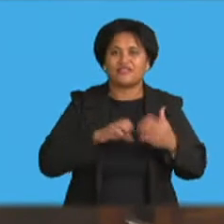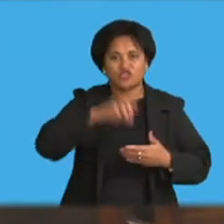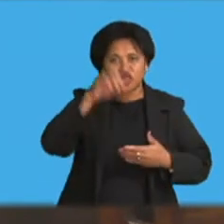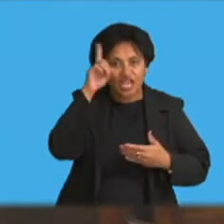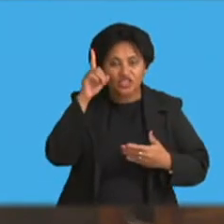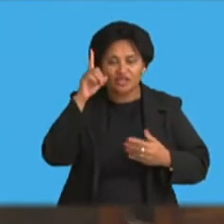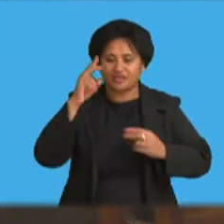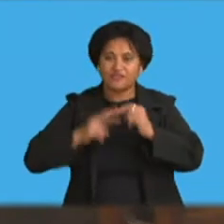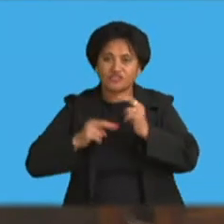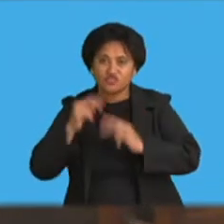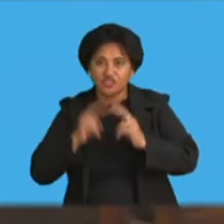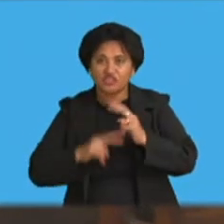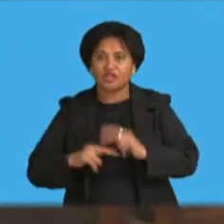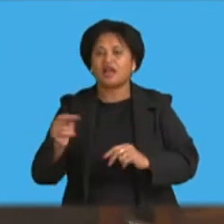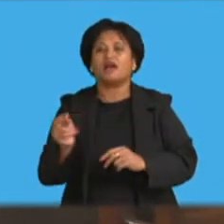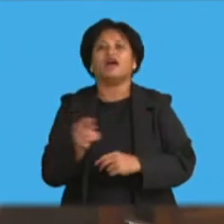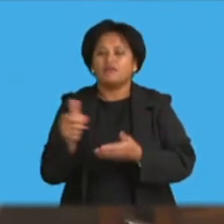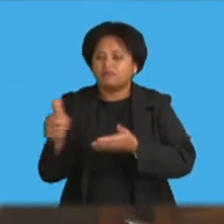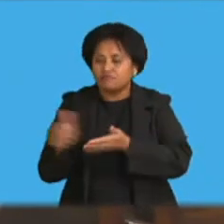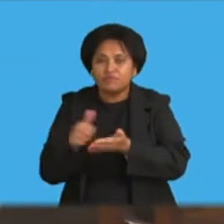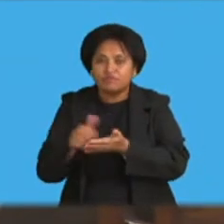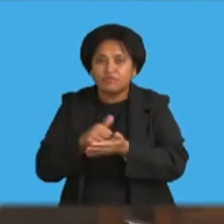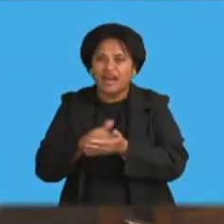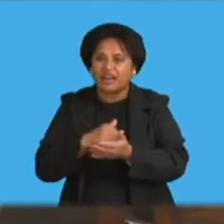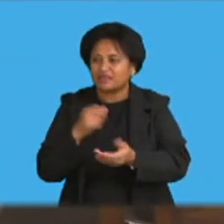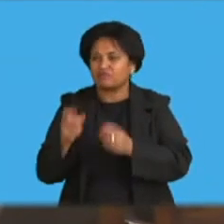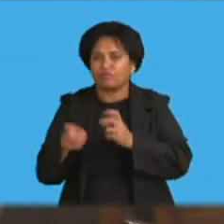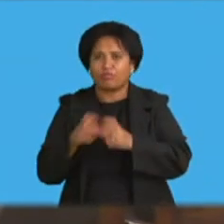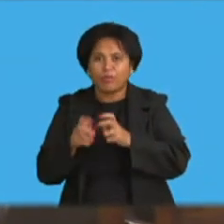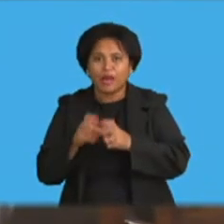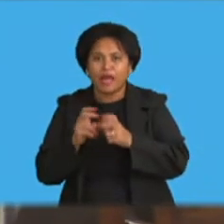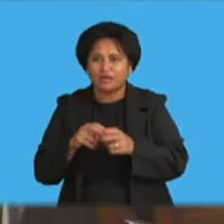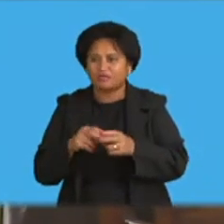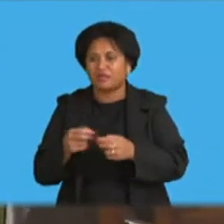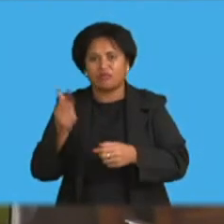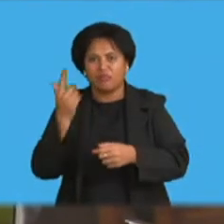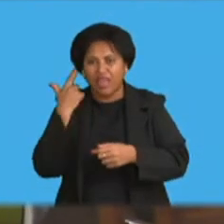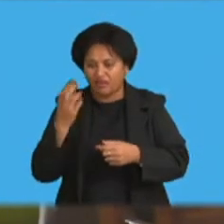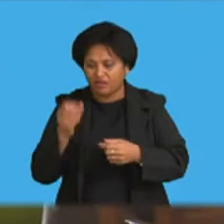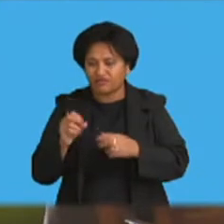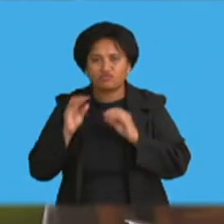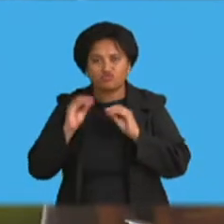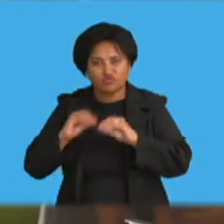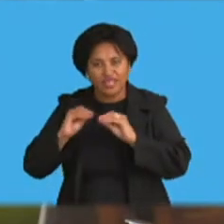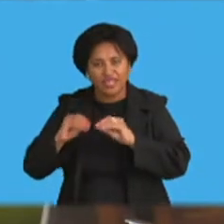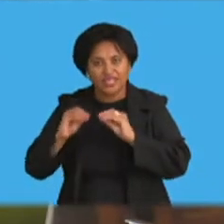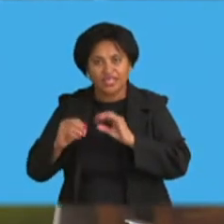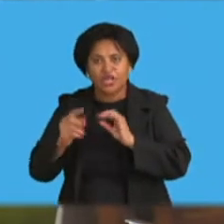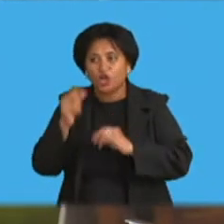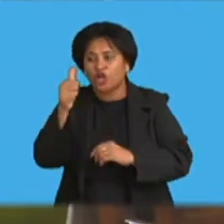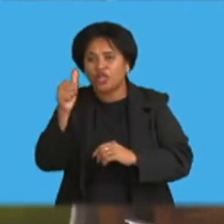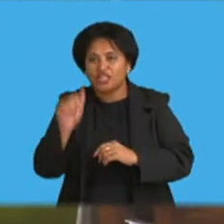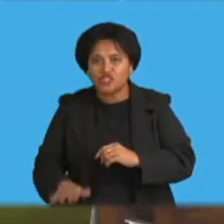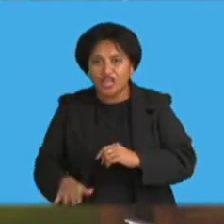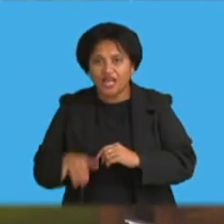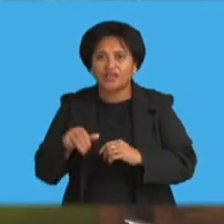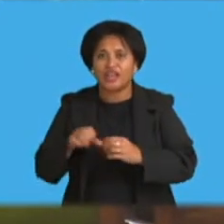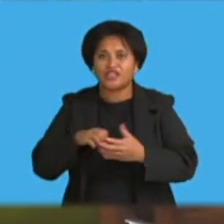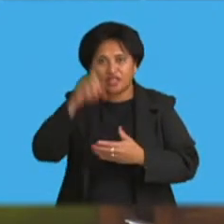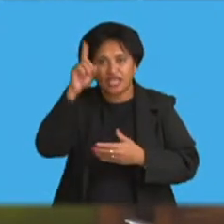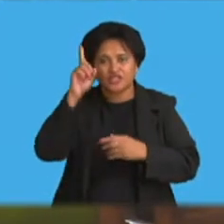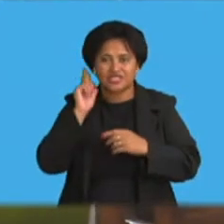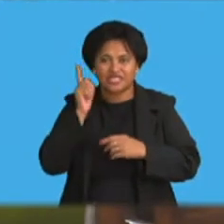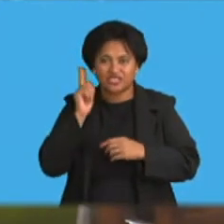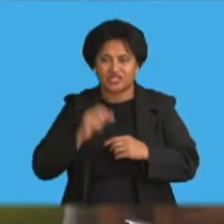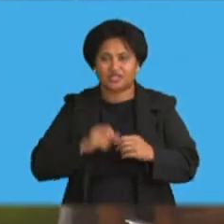infrastructure, accountability, procurement challenges, and a lack of trained early childhood education teachers. And thirdly, preparing for teaching and